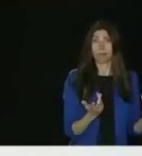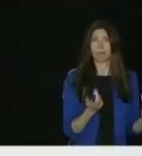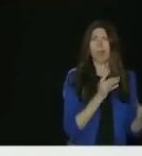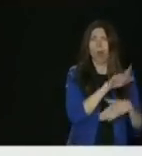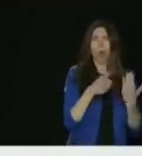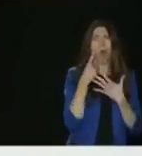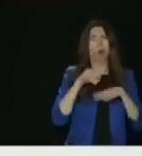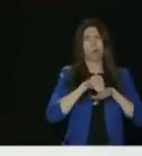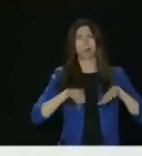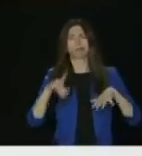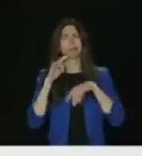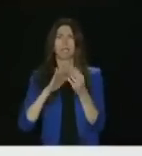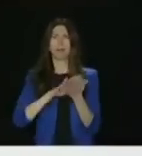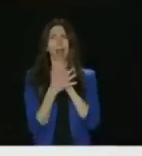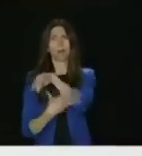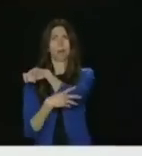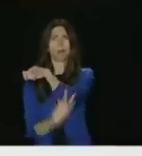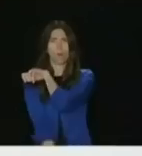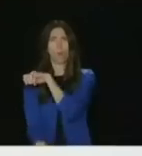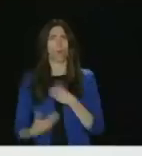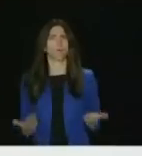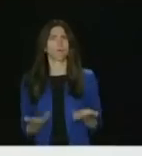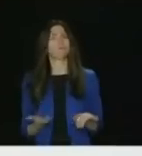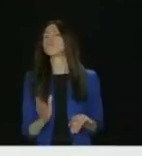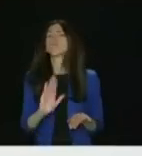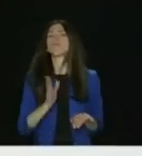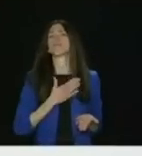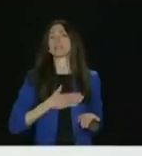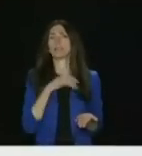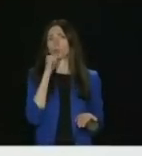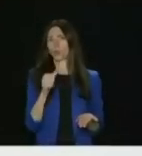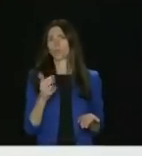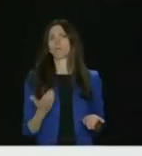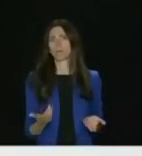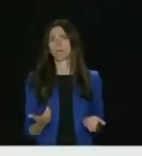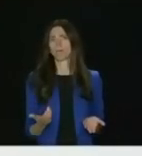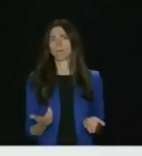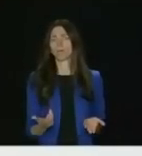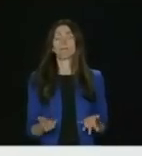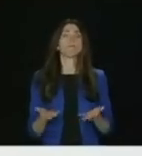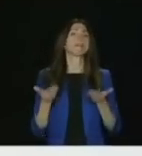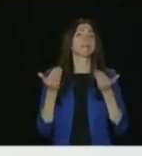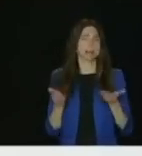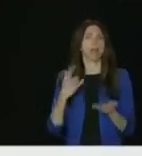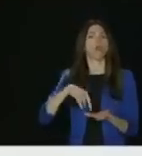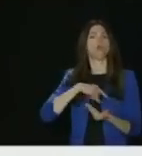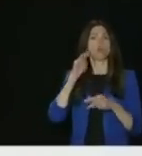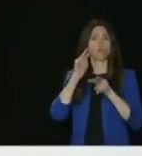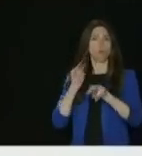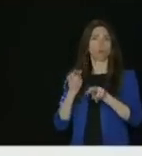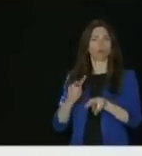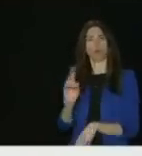poorer. Il s'agit de suivre l'argent. It's all about following the money.